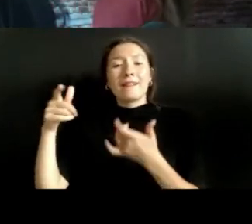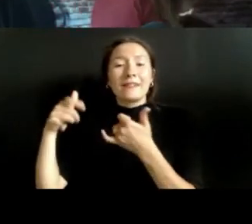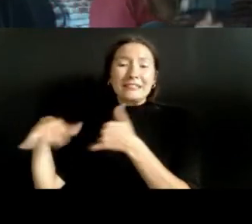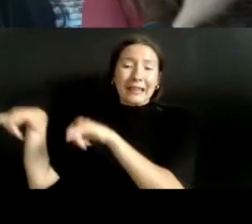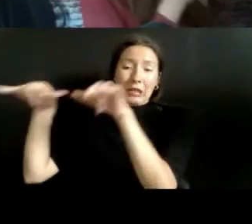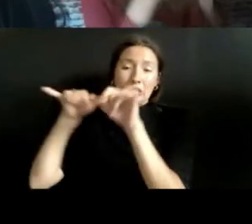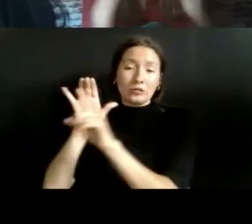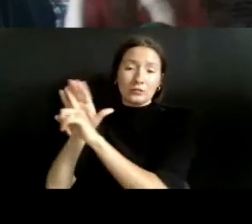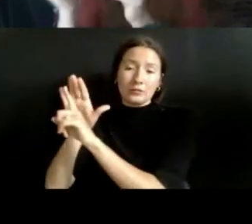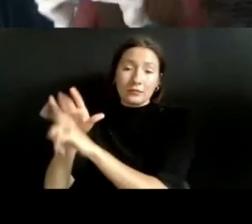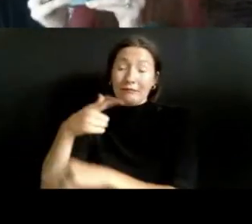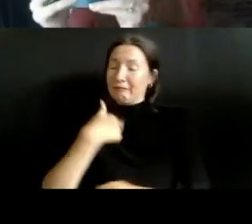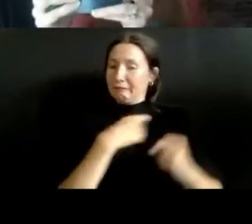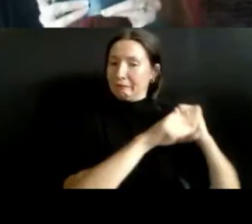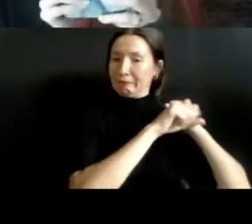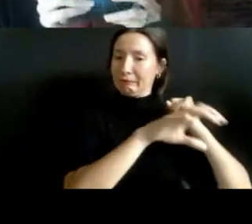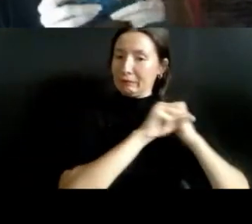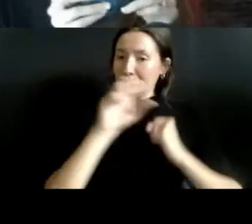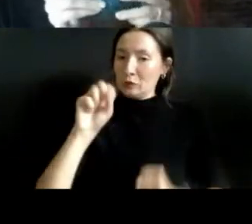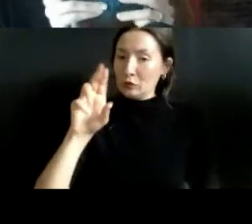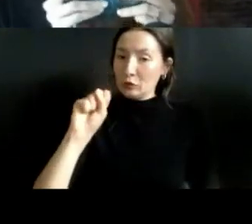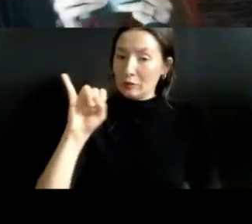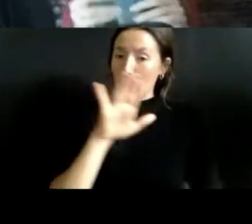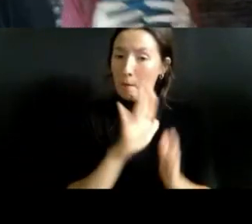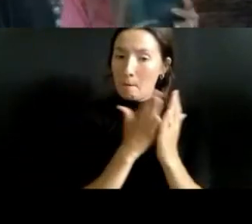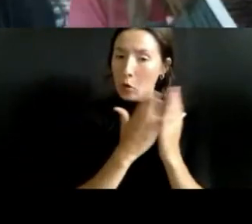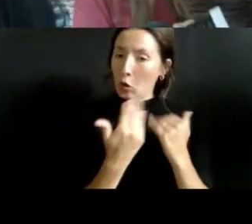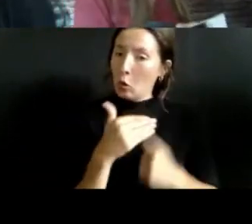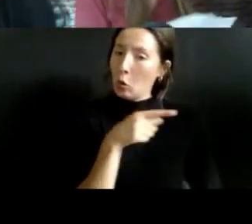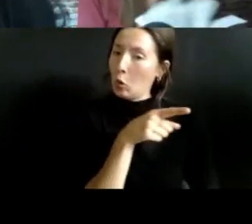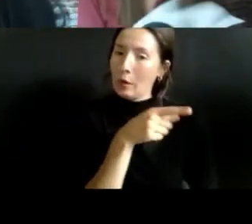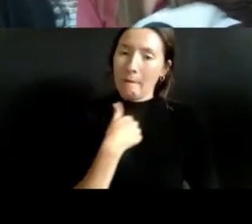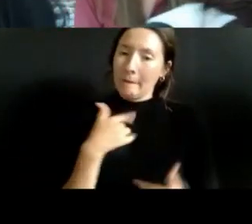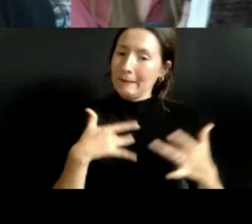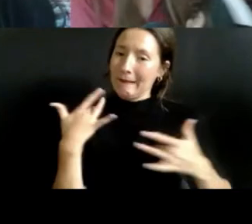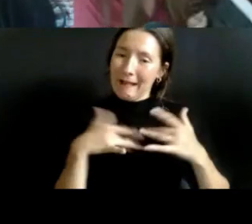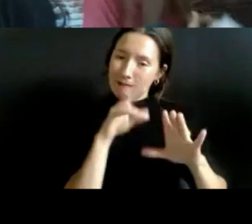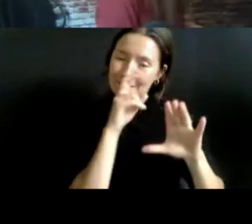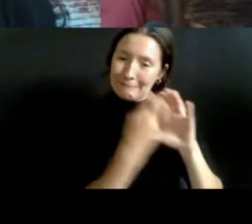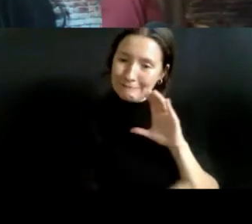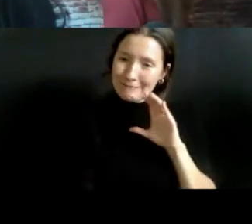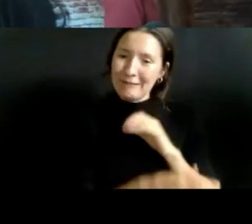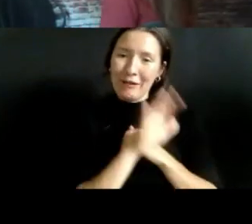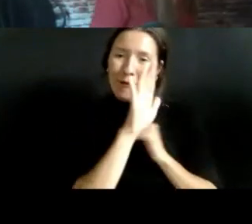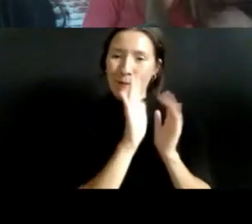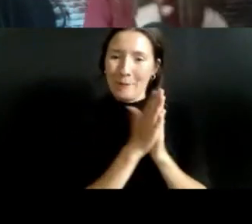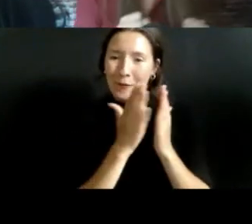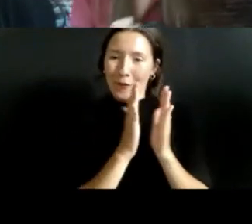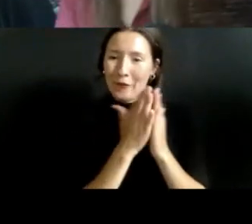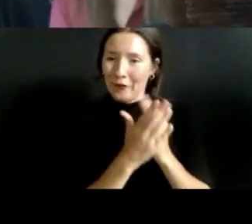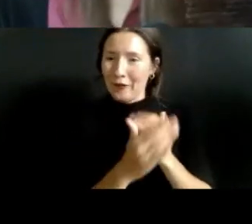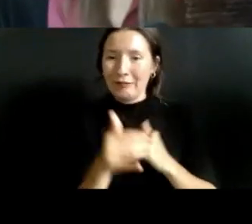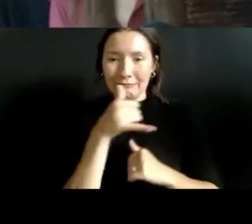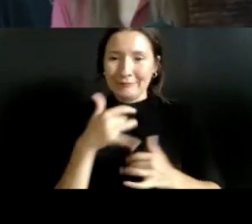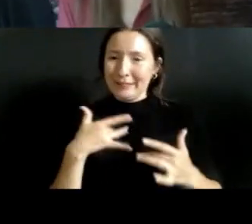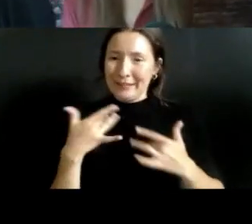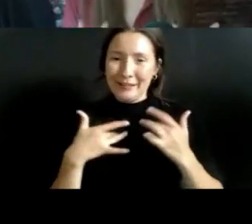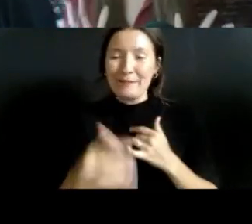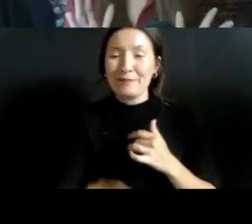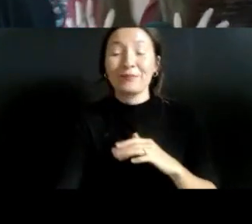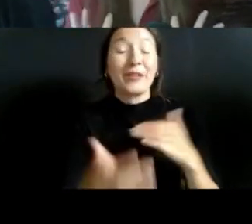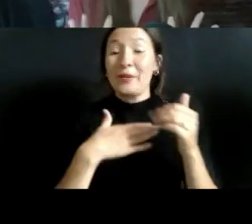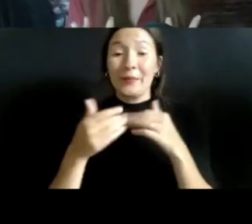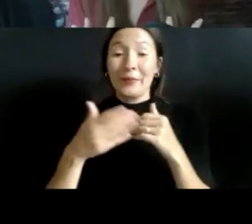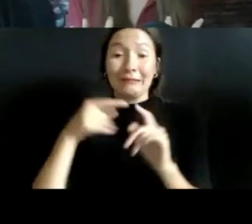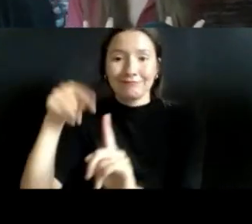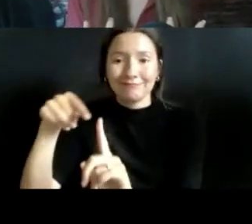book and learn a few tips about it. I'm so excited. Anyway, I forgot what I was going to say now. I was